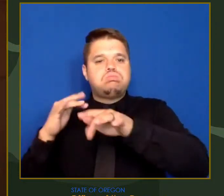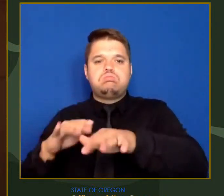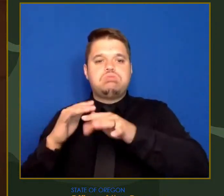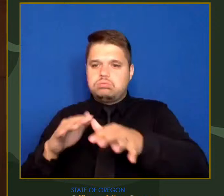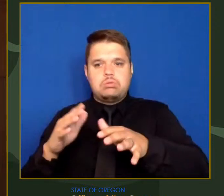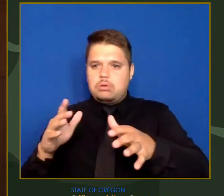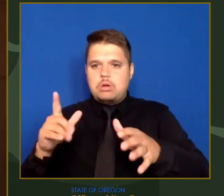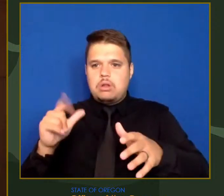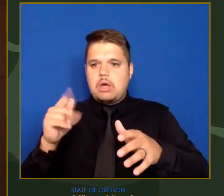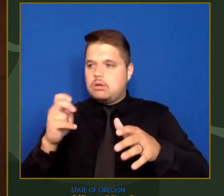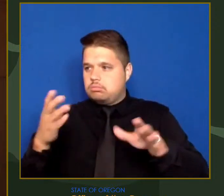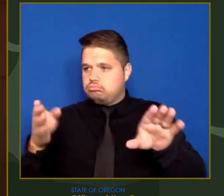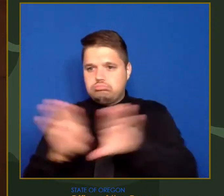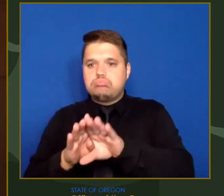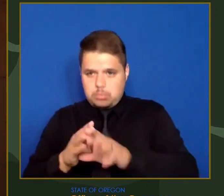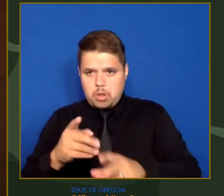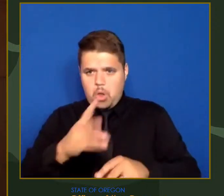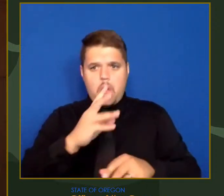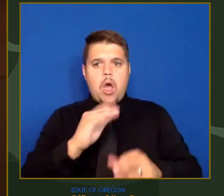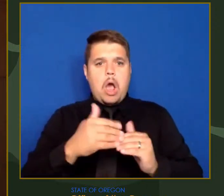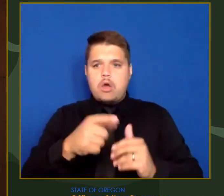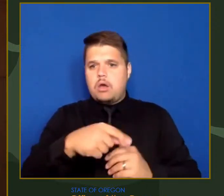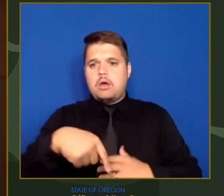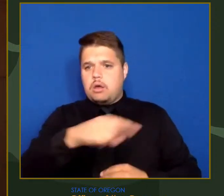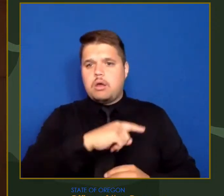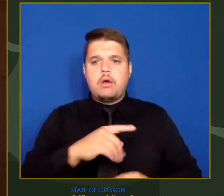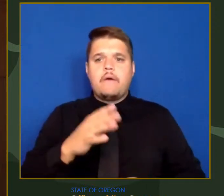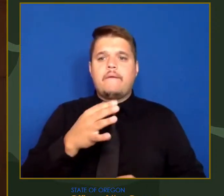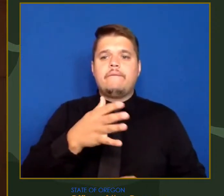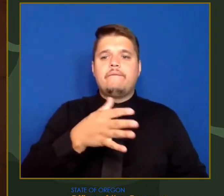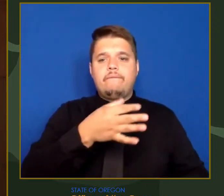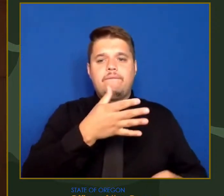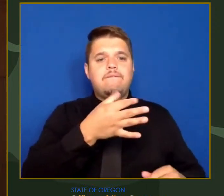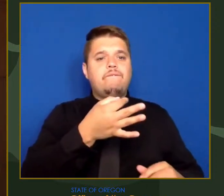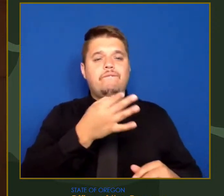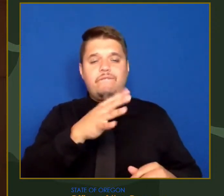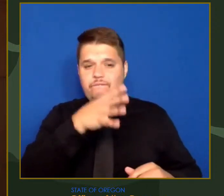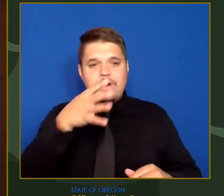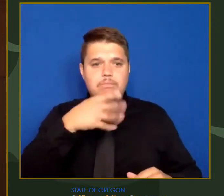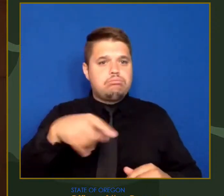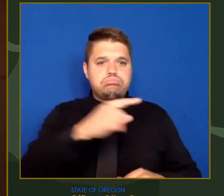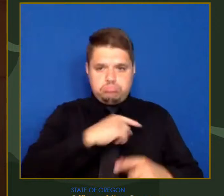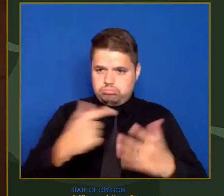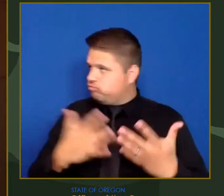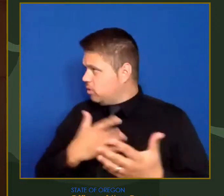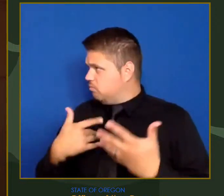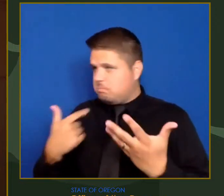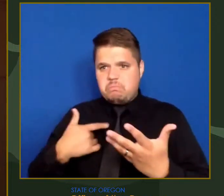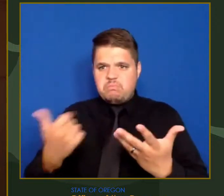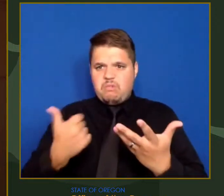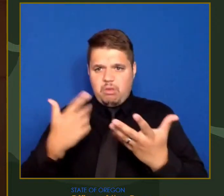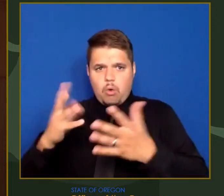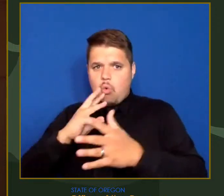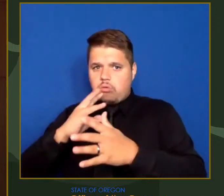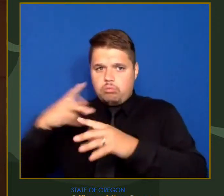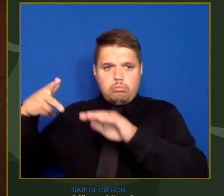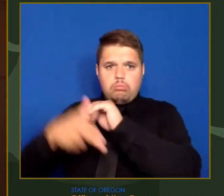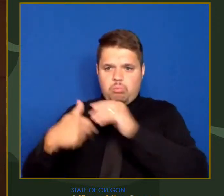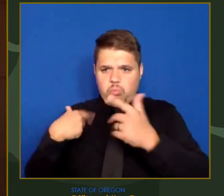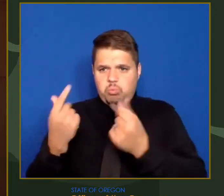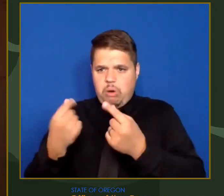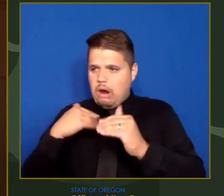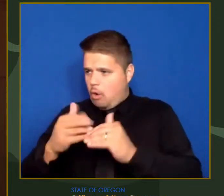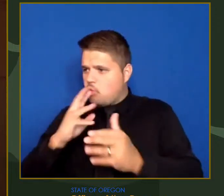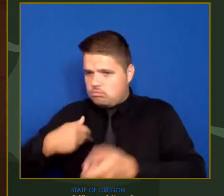flowing themselves. So what are your concerns there, and what, if anything, can you do to help the situation? So